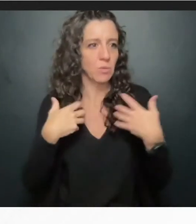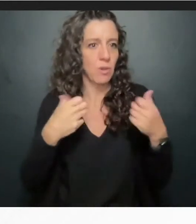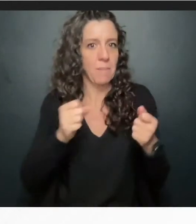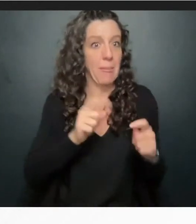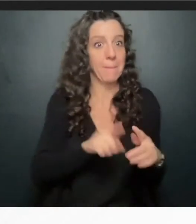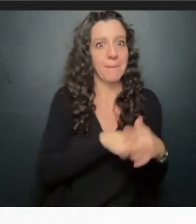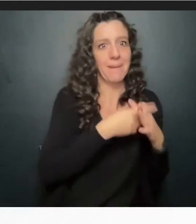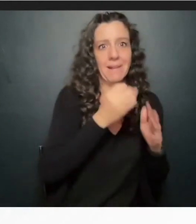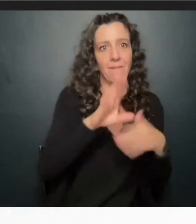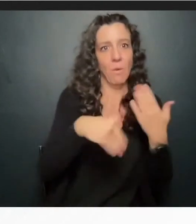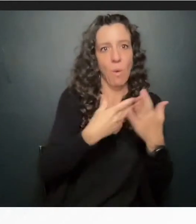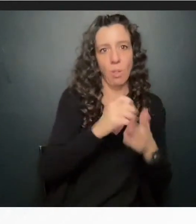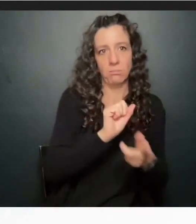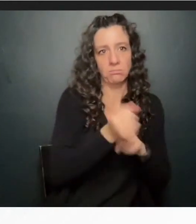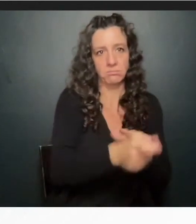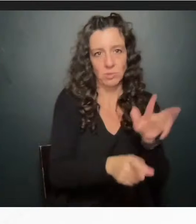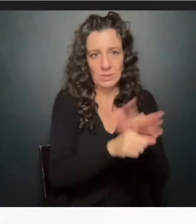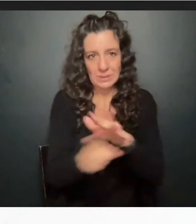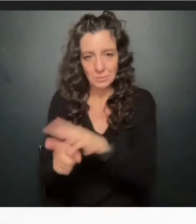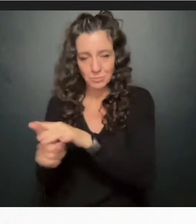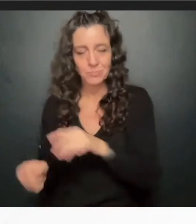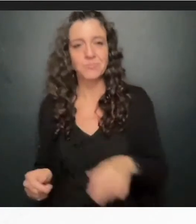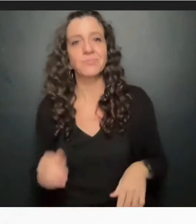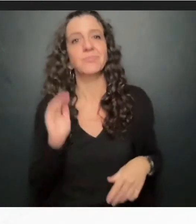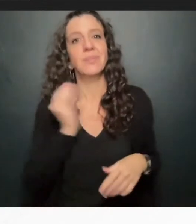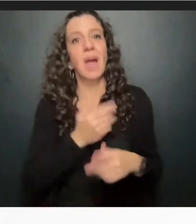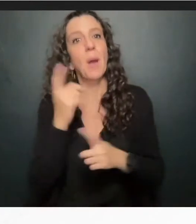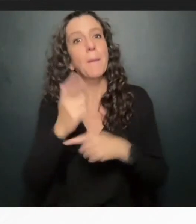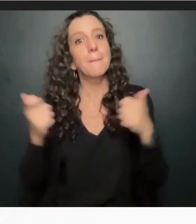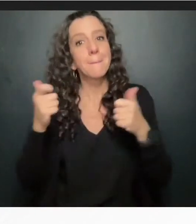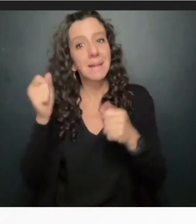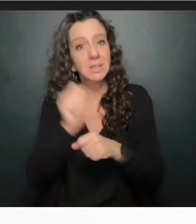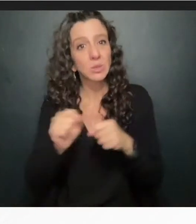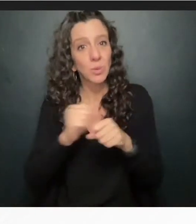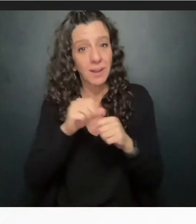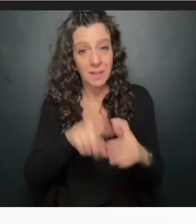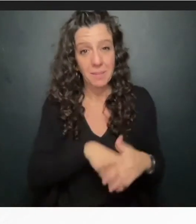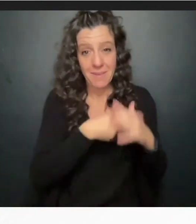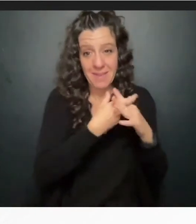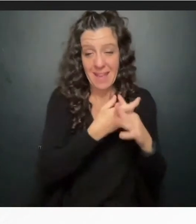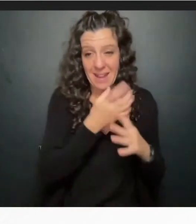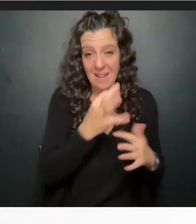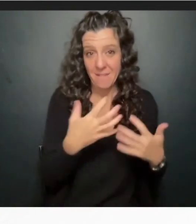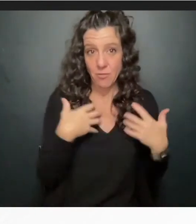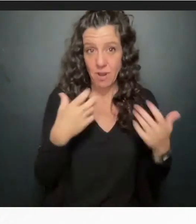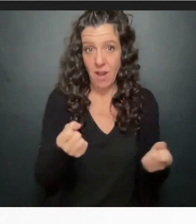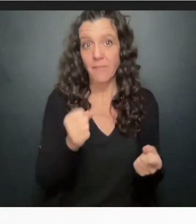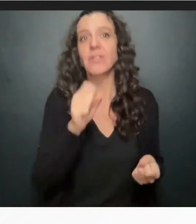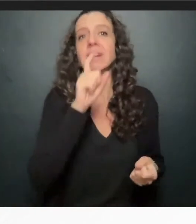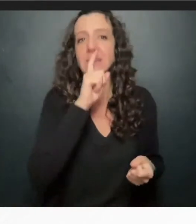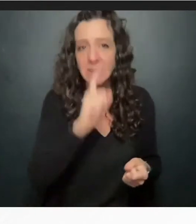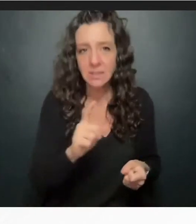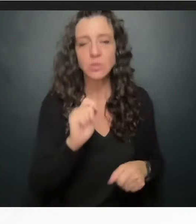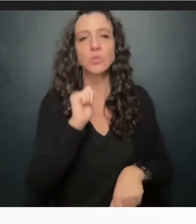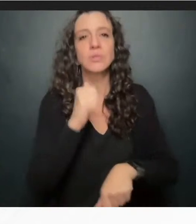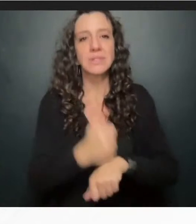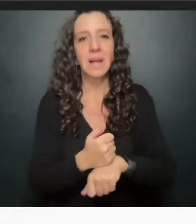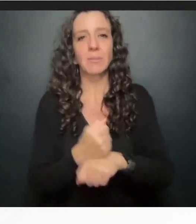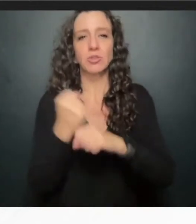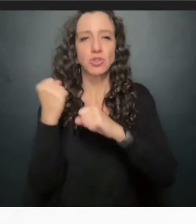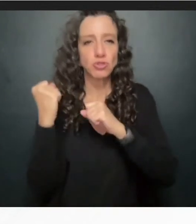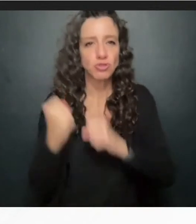all incidents. Our main effort in the beginning, early stages of recovery is to establish a really